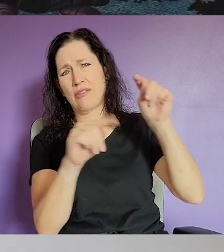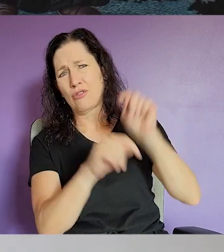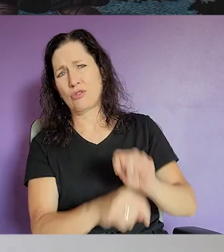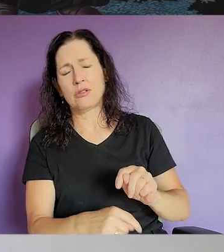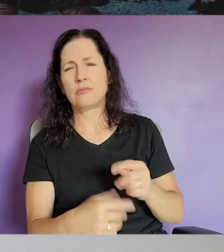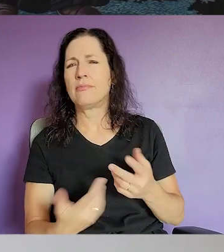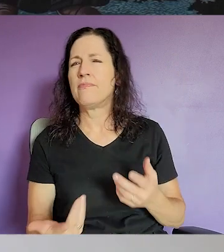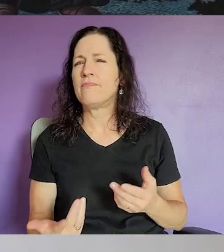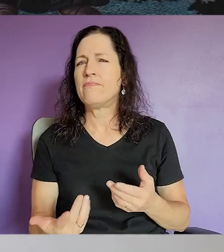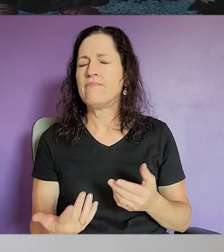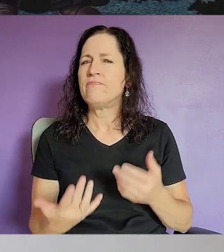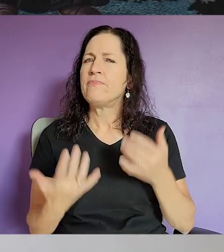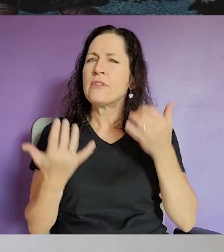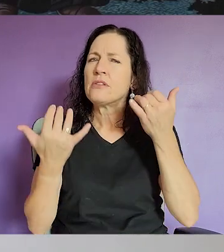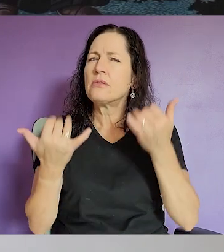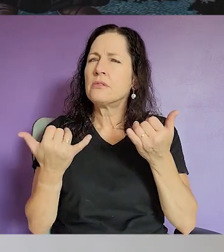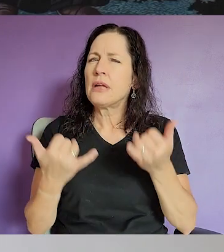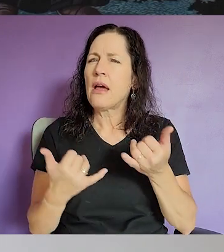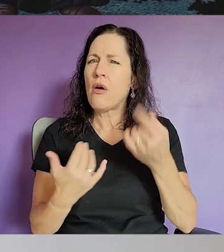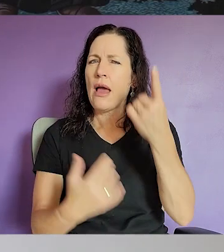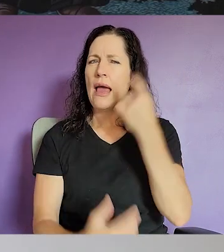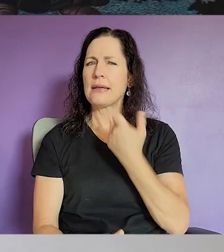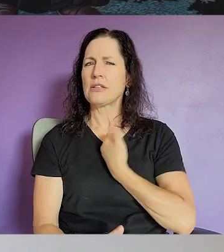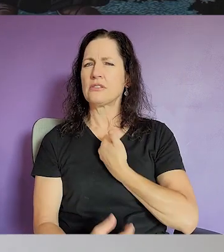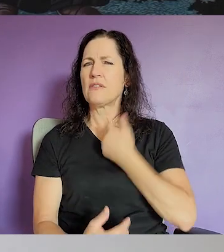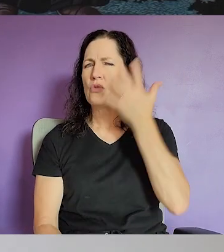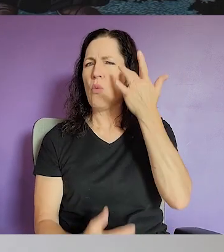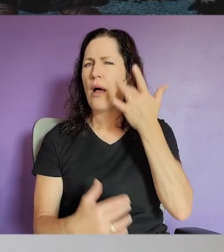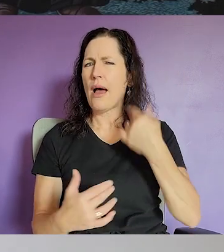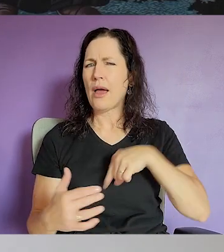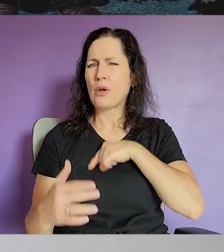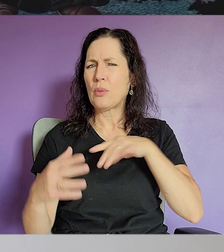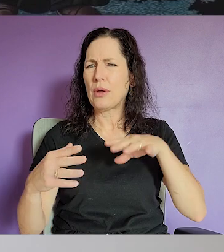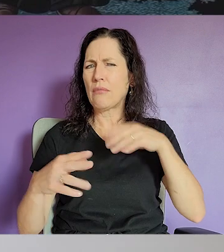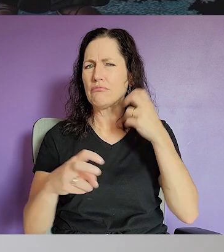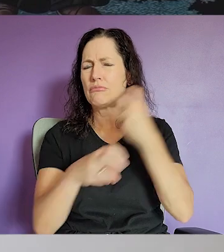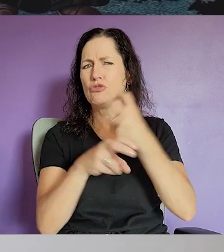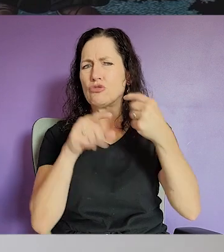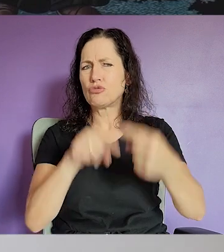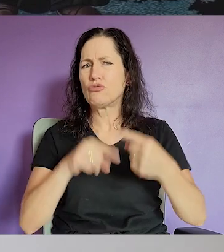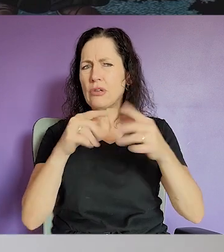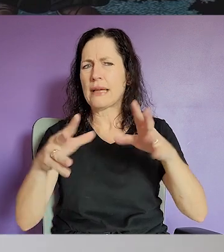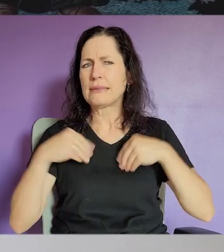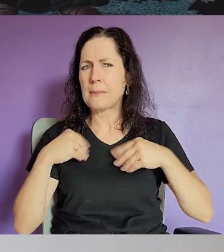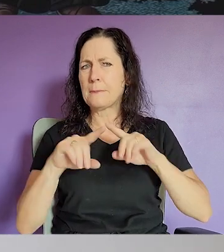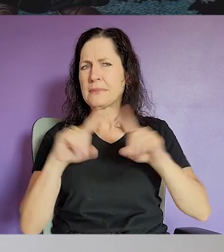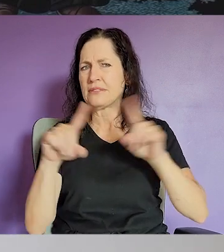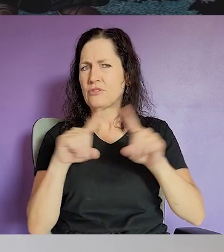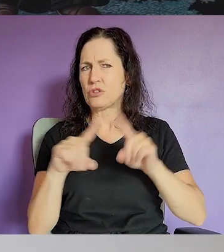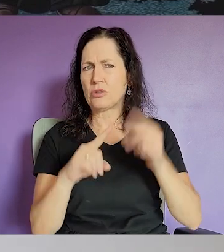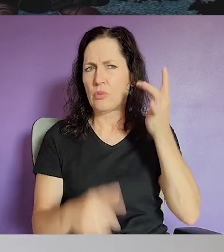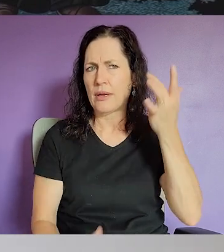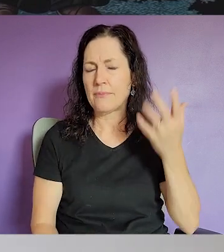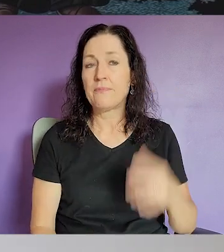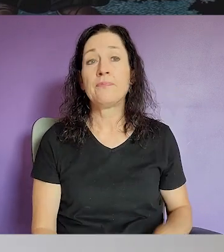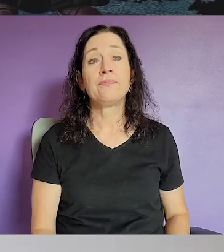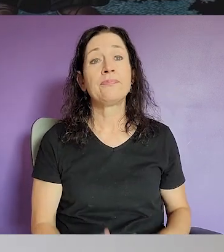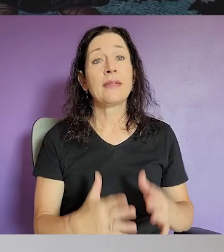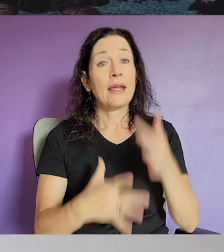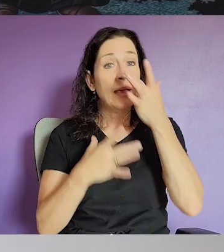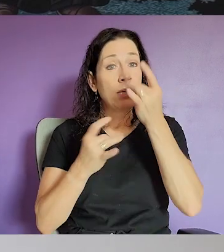Why is it difficult to accept what's different? What's interesting in the United States, it's